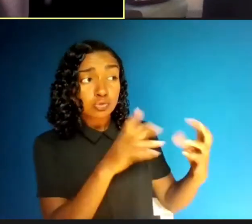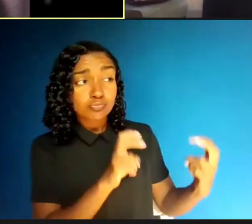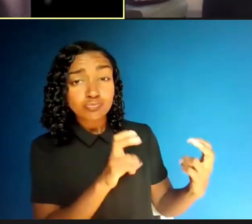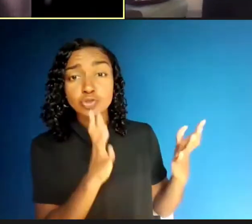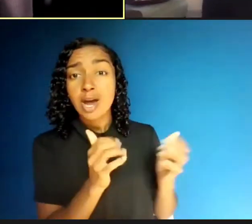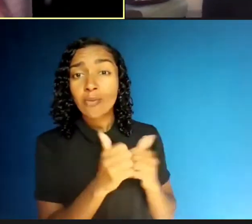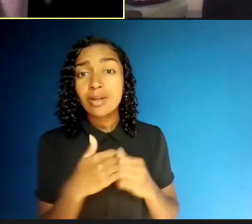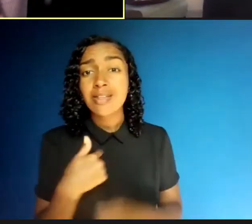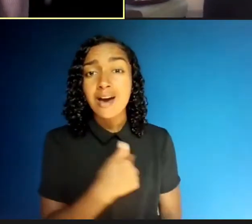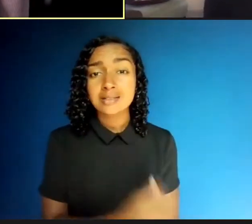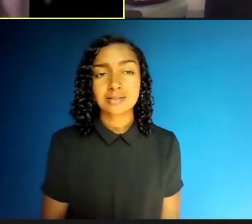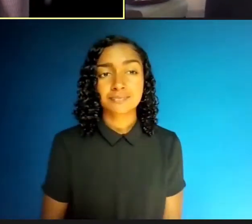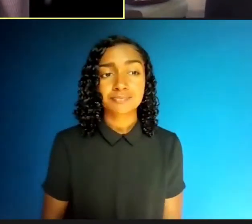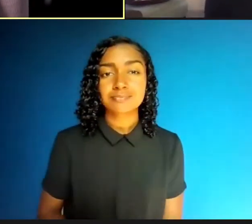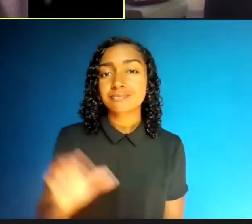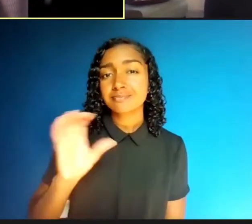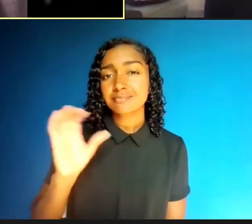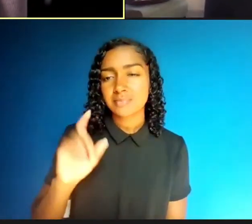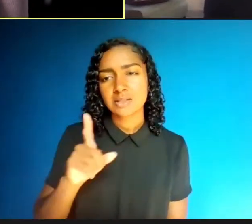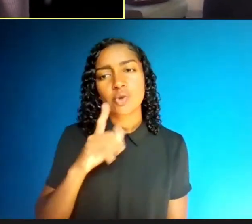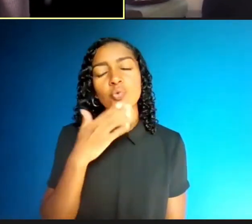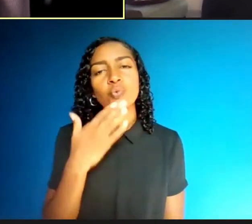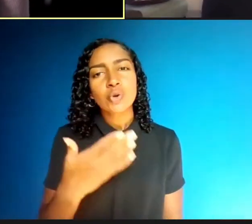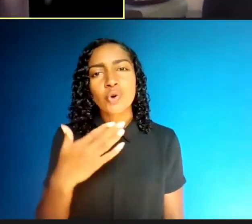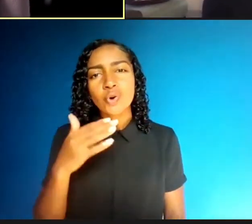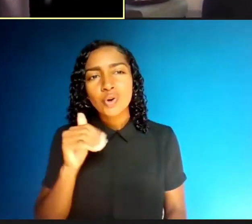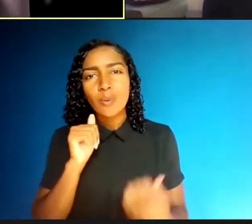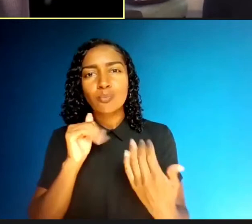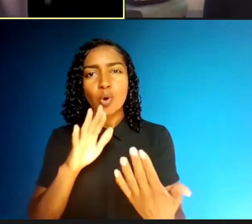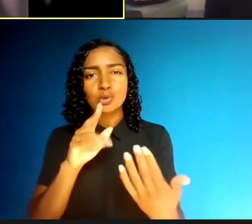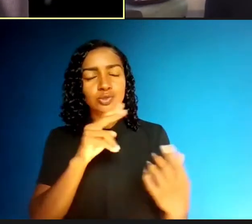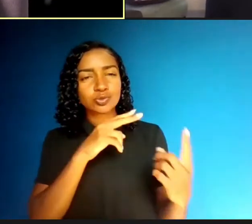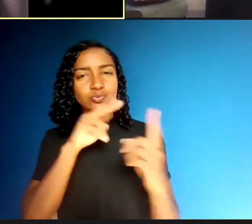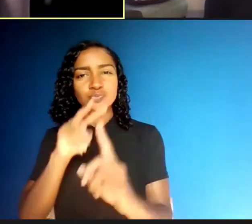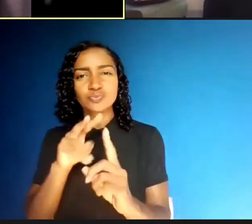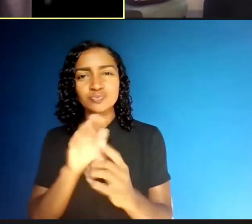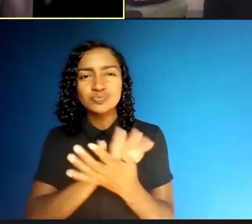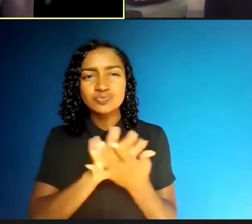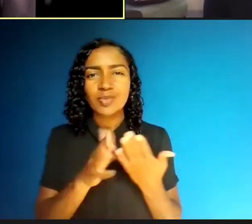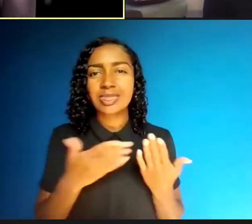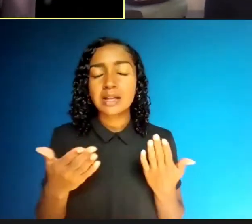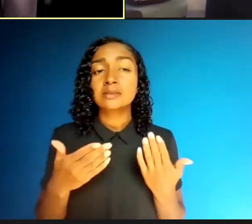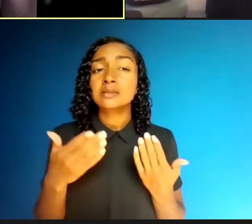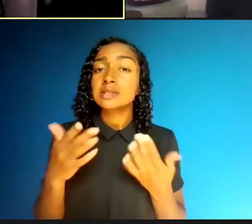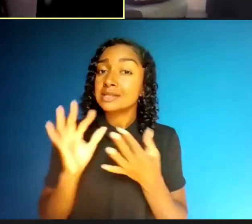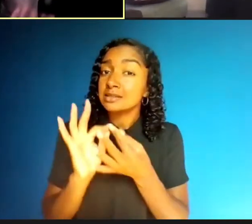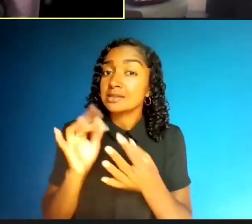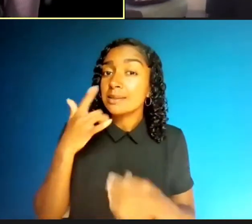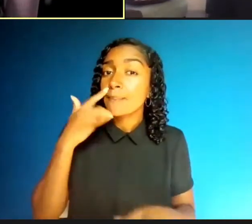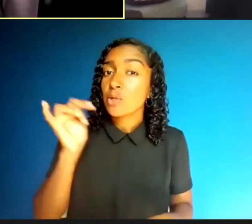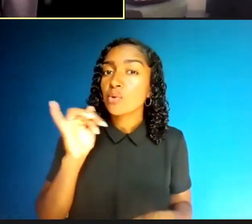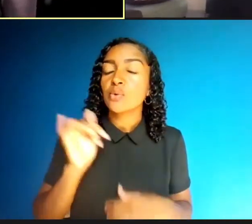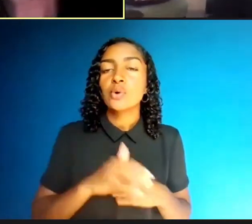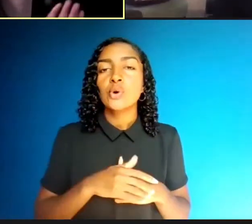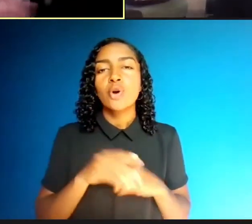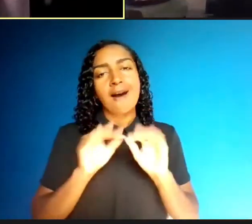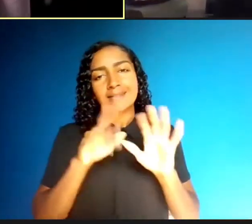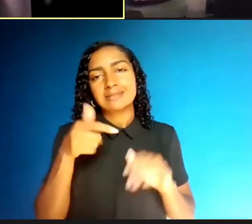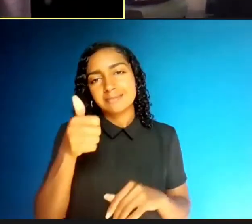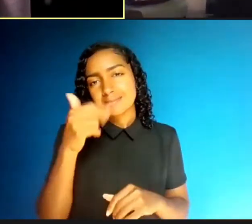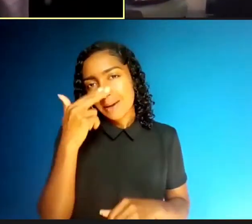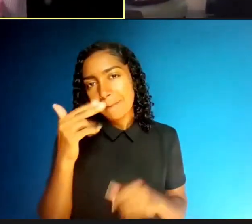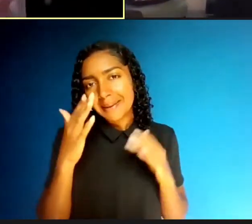That is a really great way to see things. Also, kind of along those lines too, like even though obviously like you're a comedian